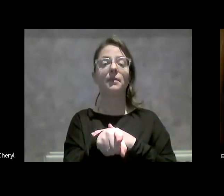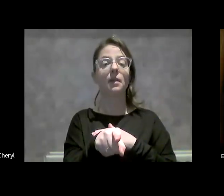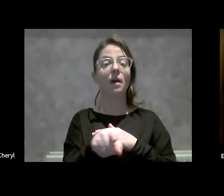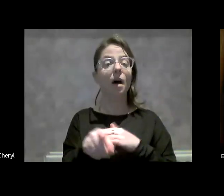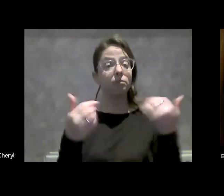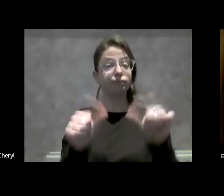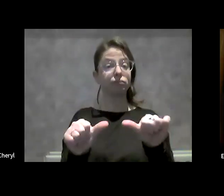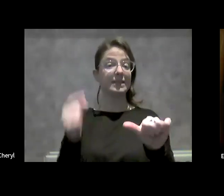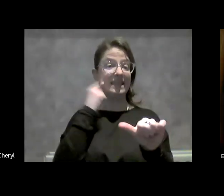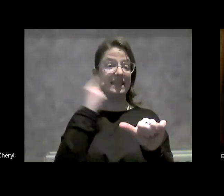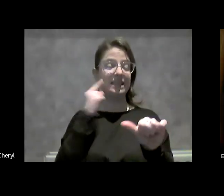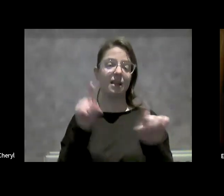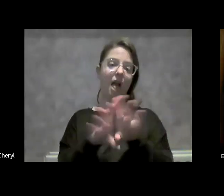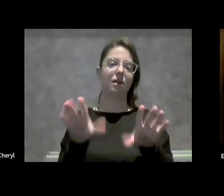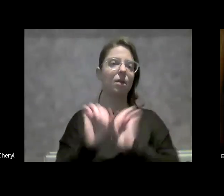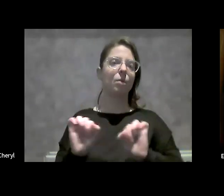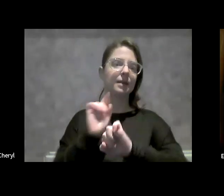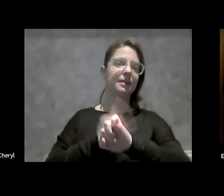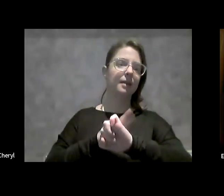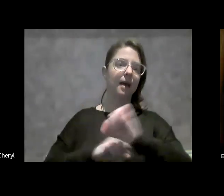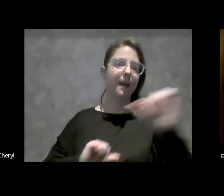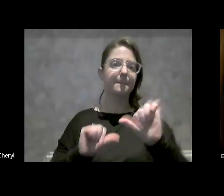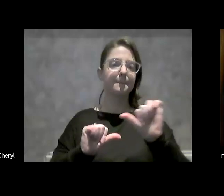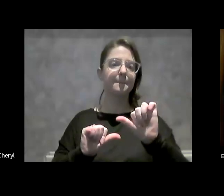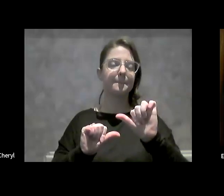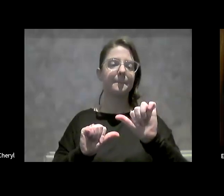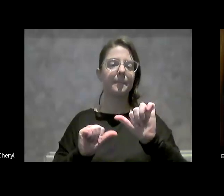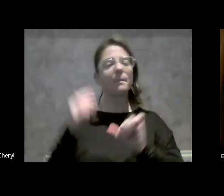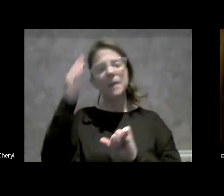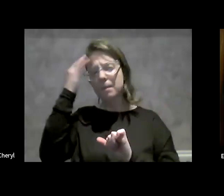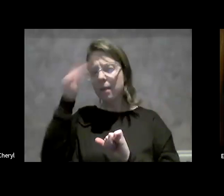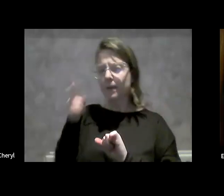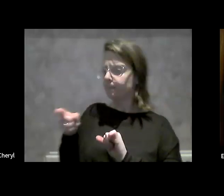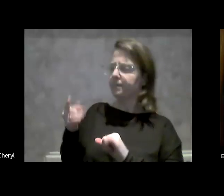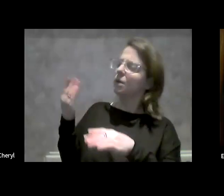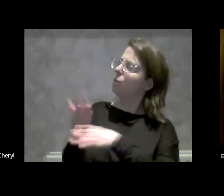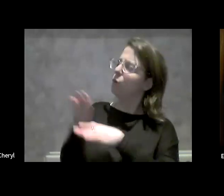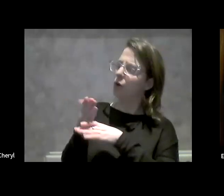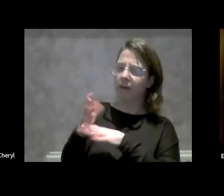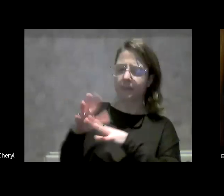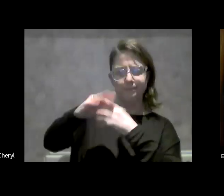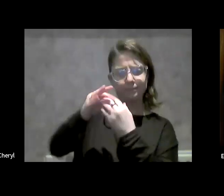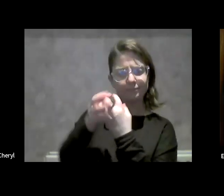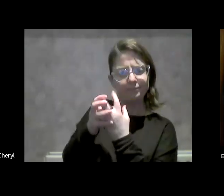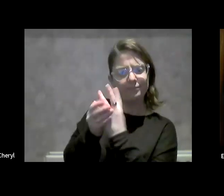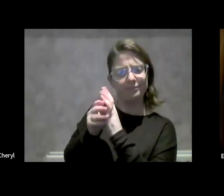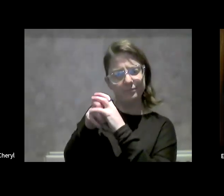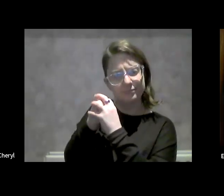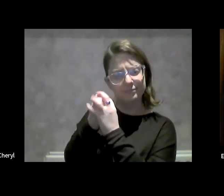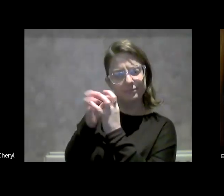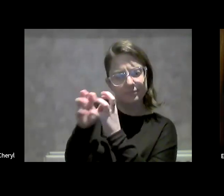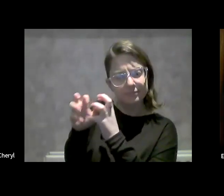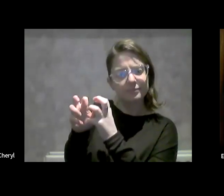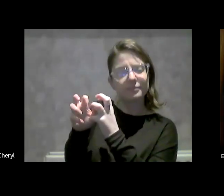easy, as was the waiting time. My mother cannot work, her fingers tight, rebelling against themselves. She